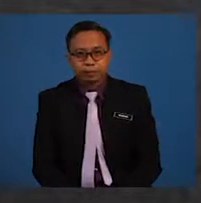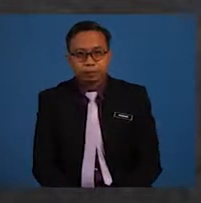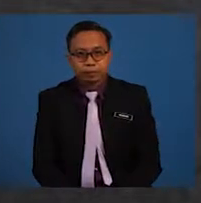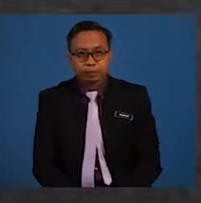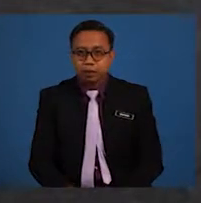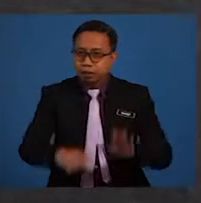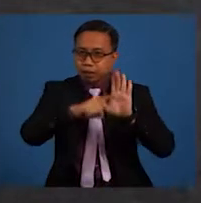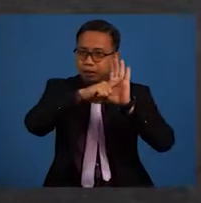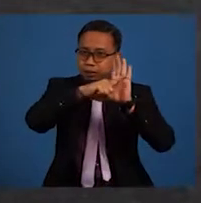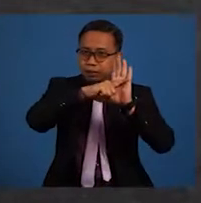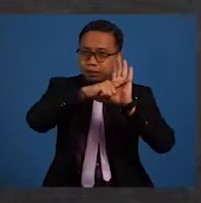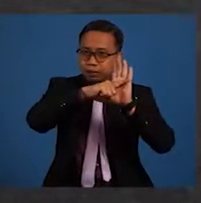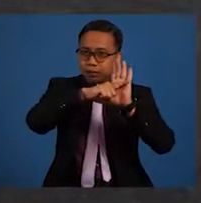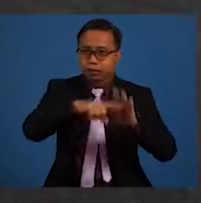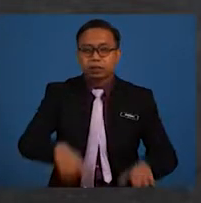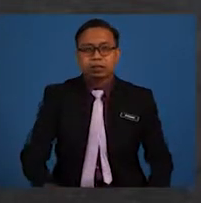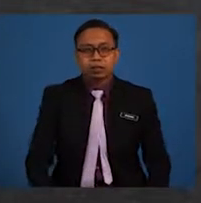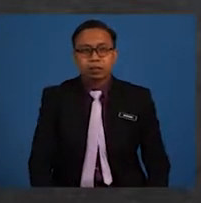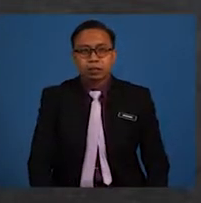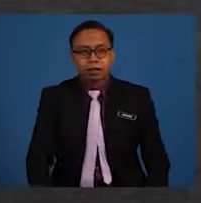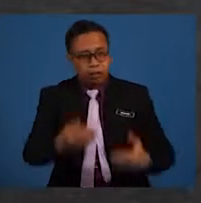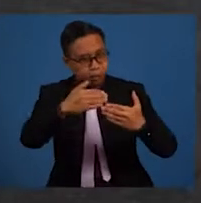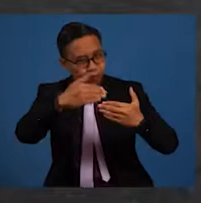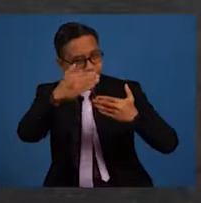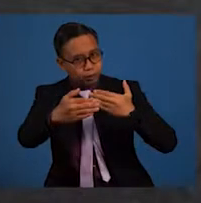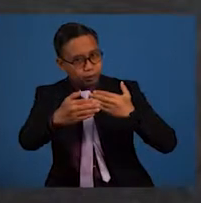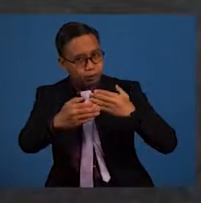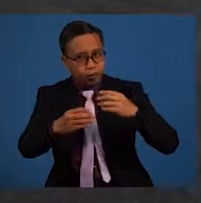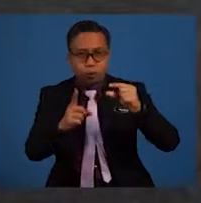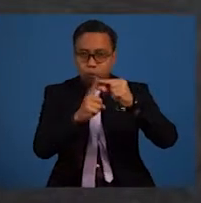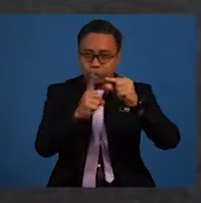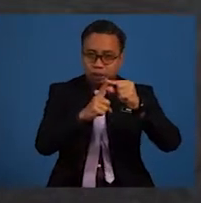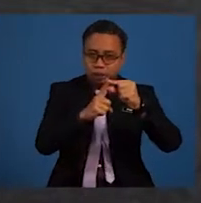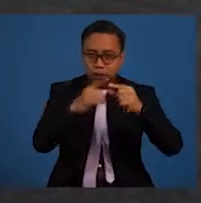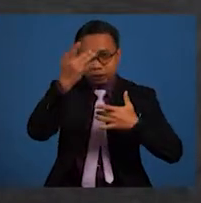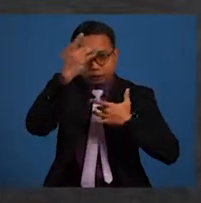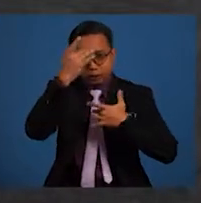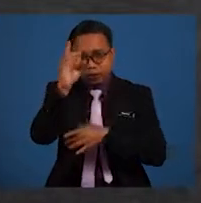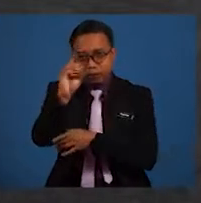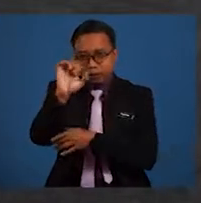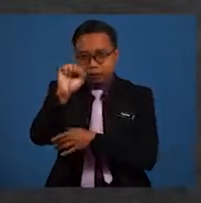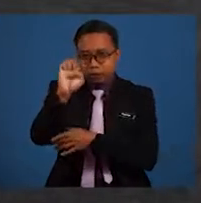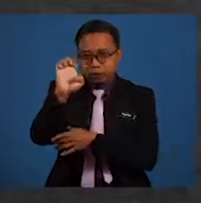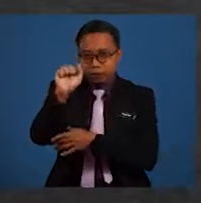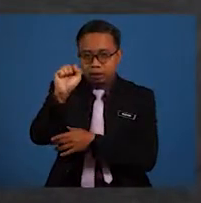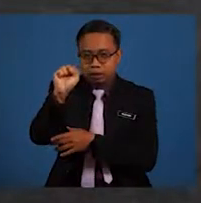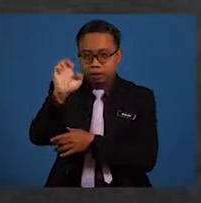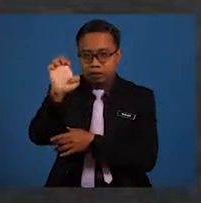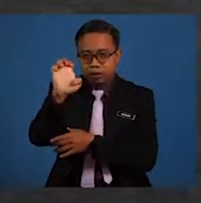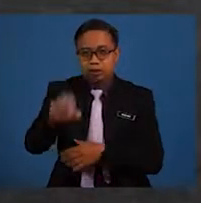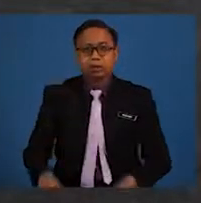The dash that comes after the word disease gives you